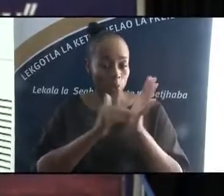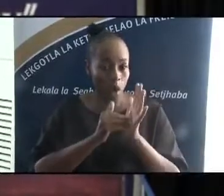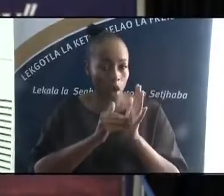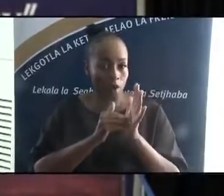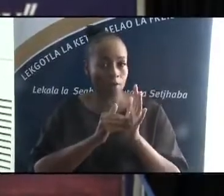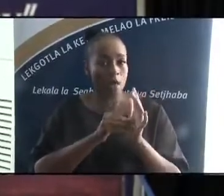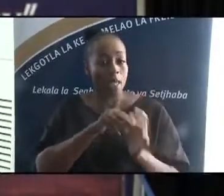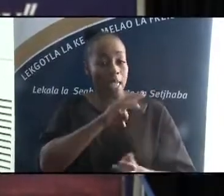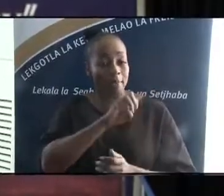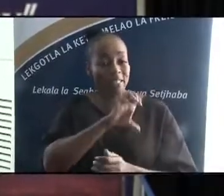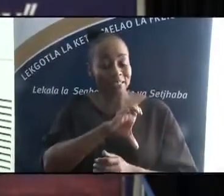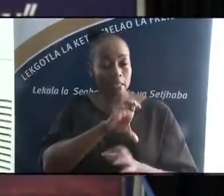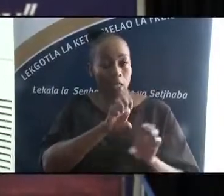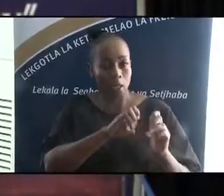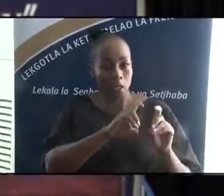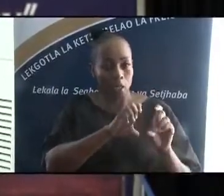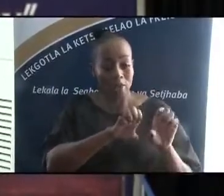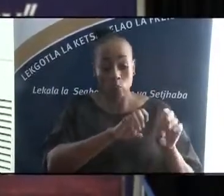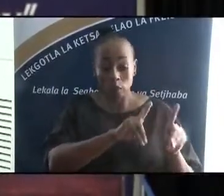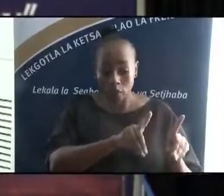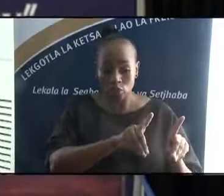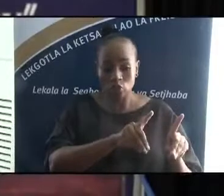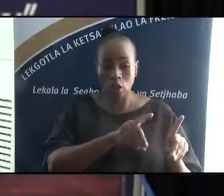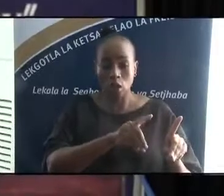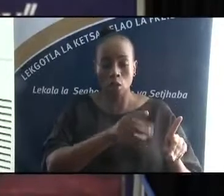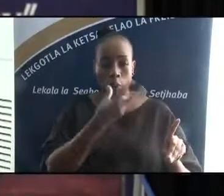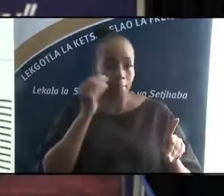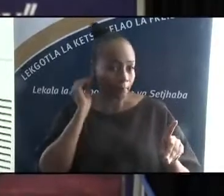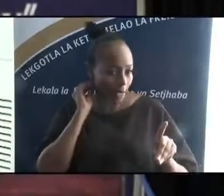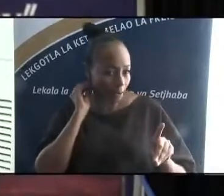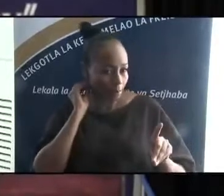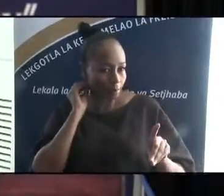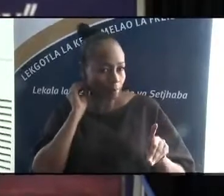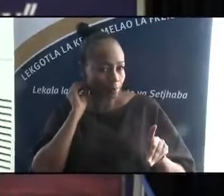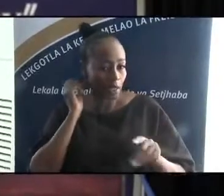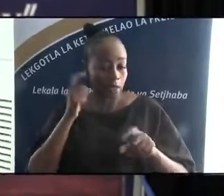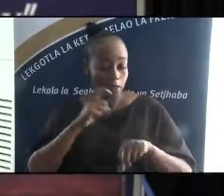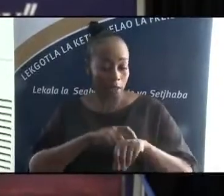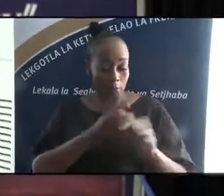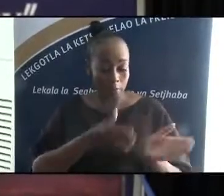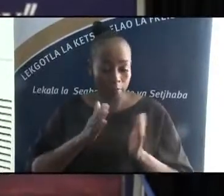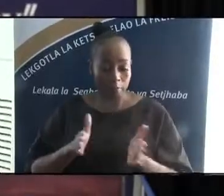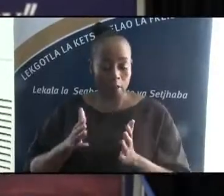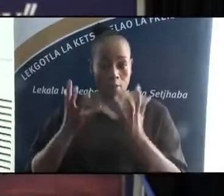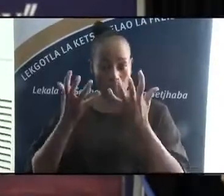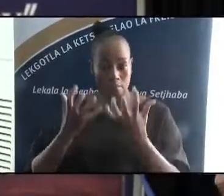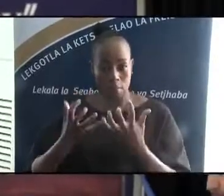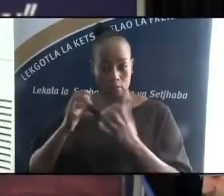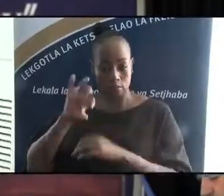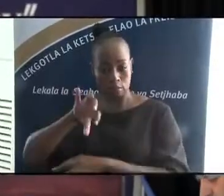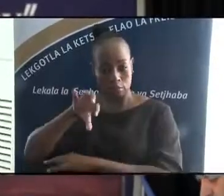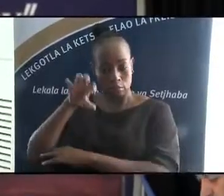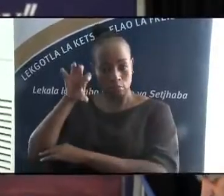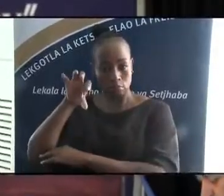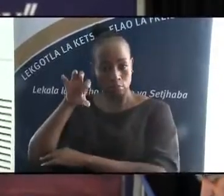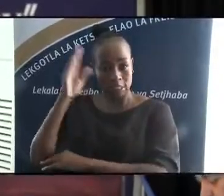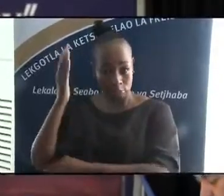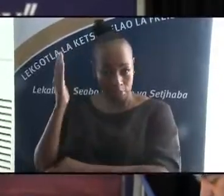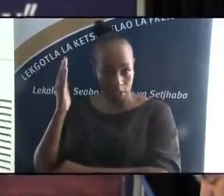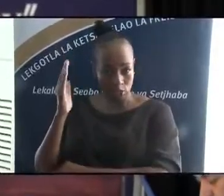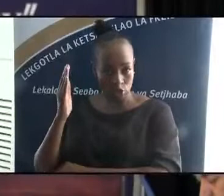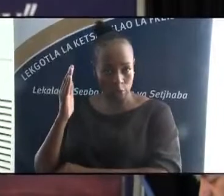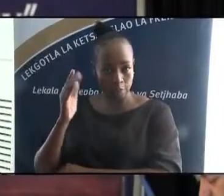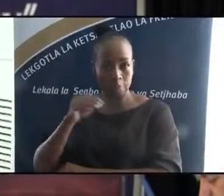Mahwe and I had during this budget speech preparations. In the competition, the learner says,